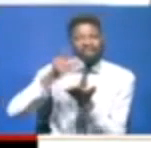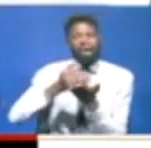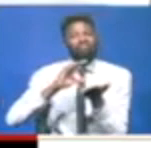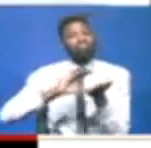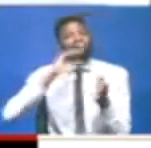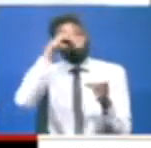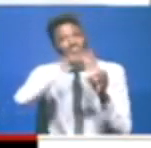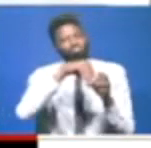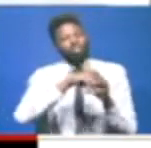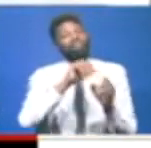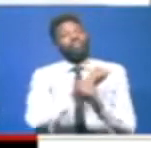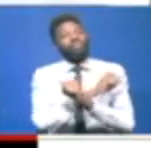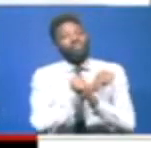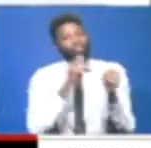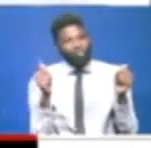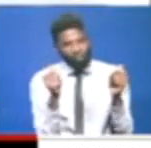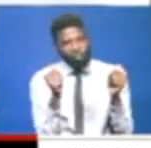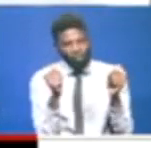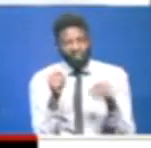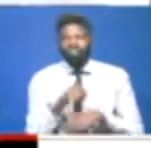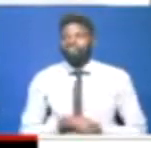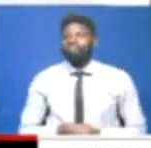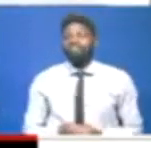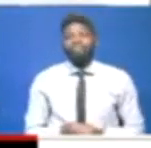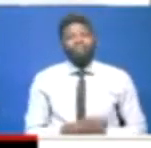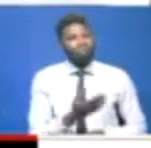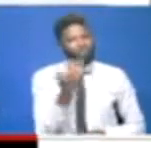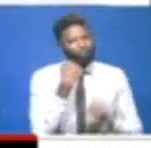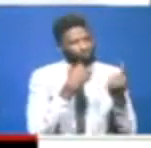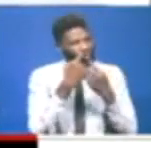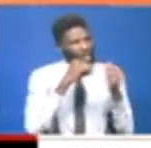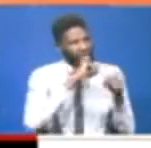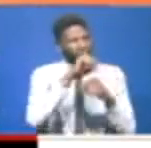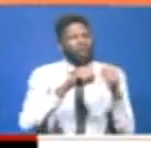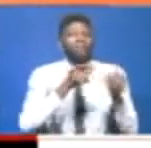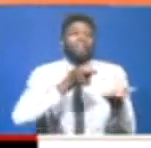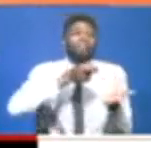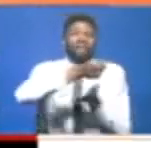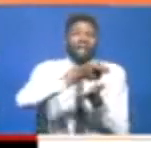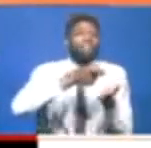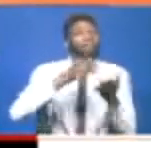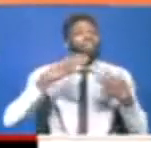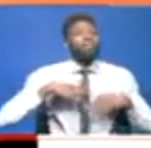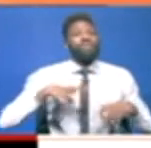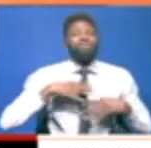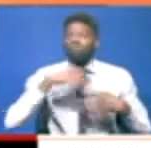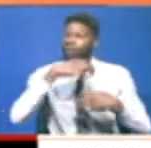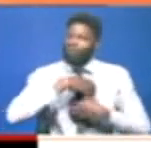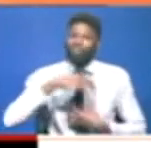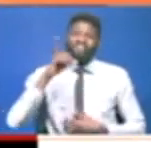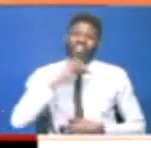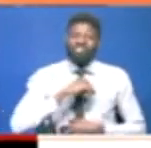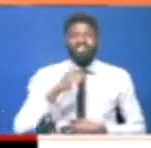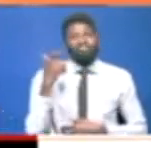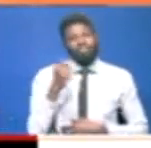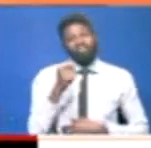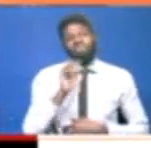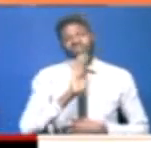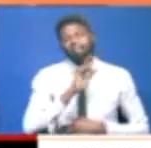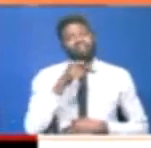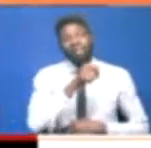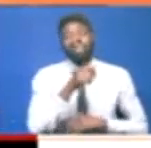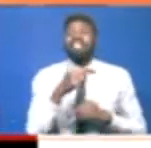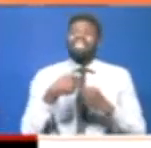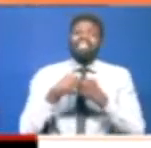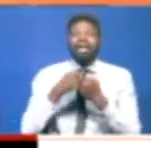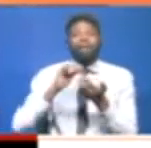the issues of payment of retirees. Yes. And this has been a challenge, especially more in the public service, where you